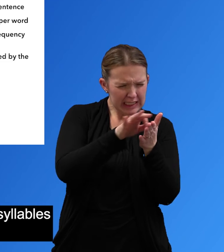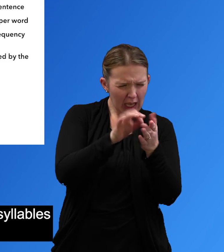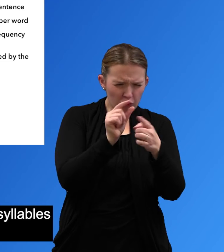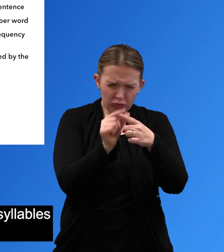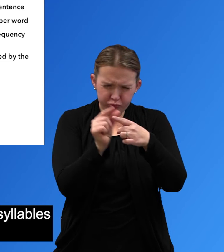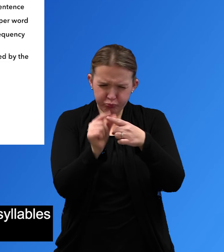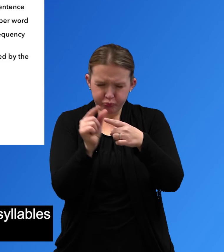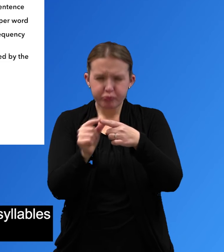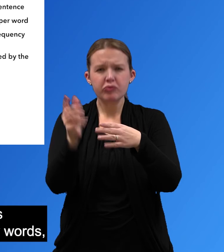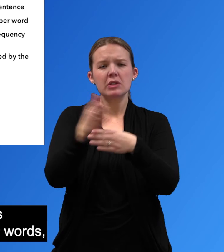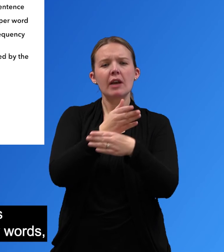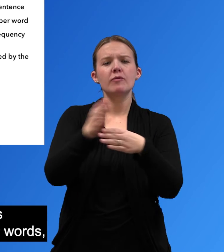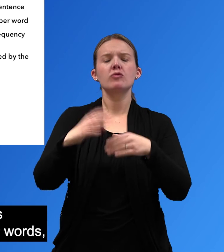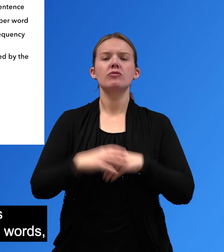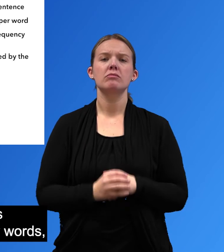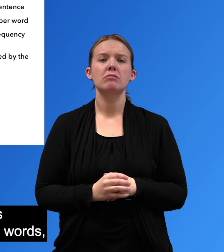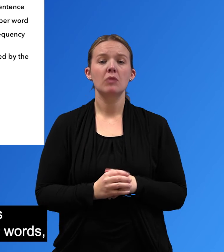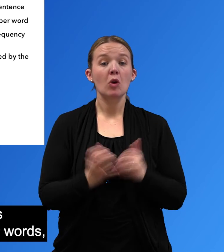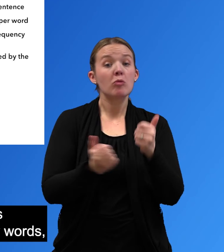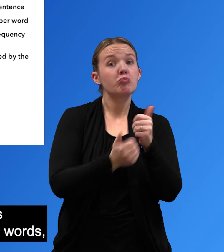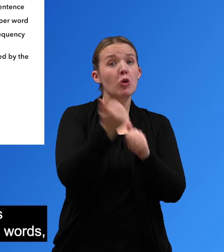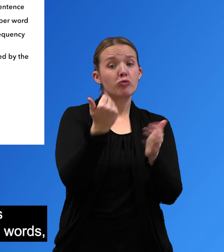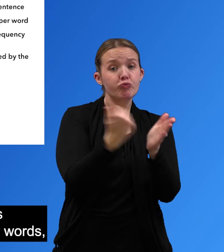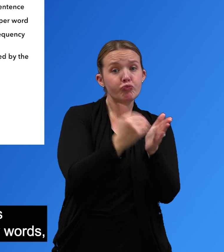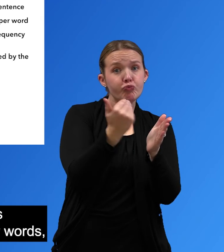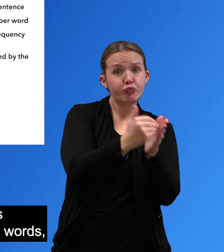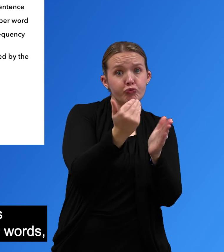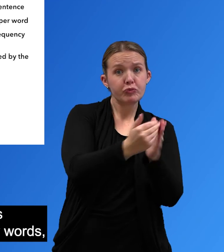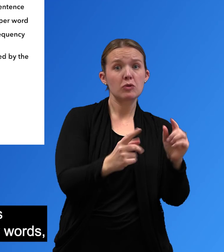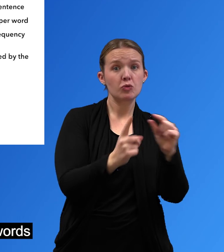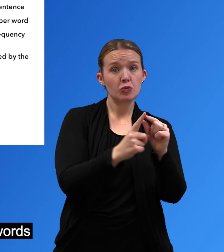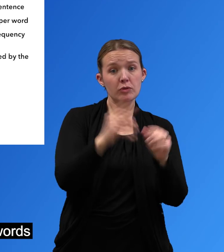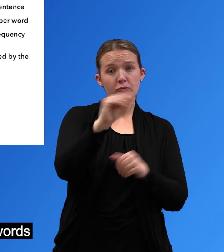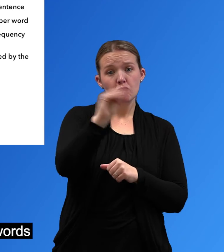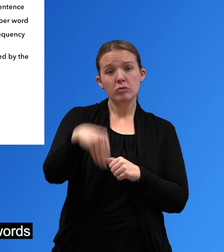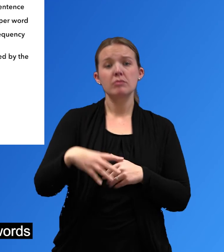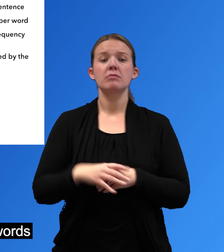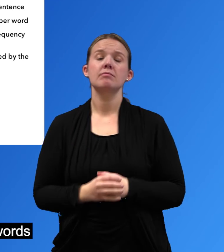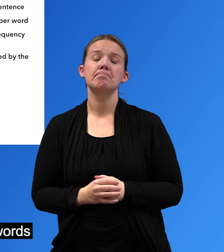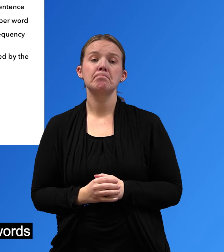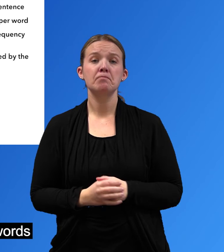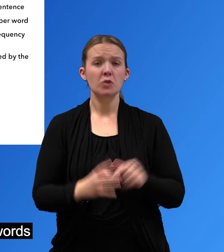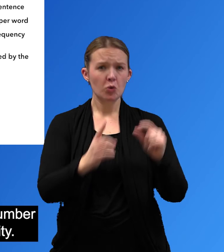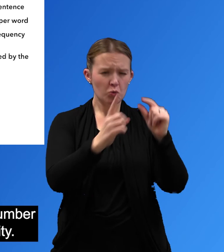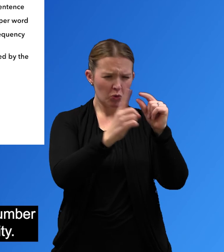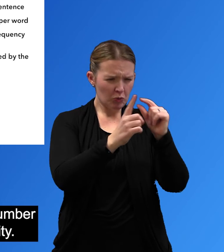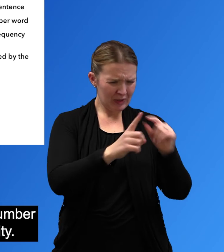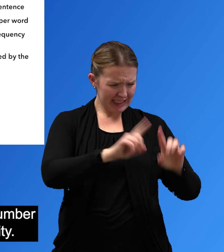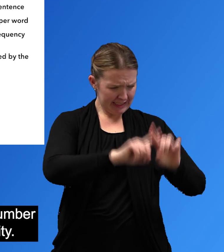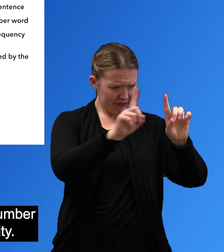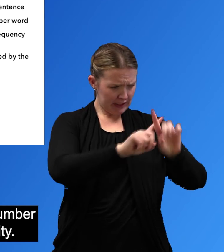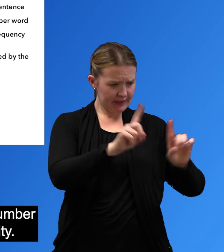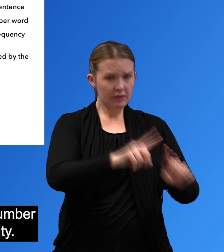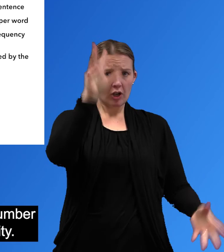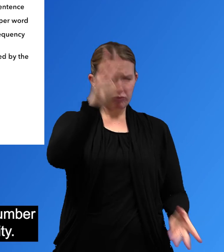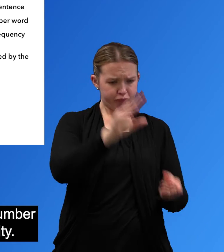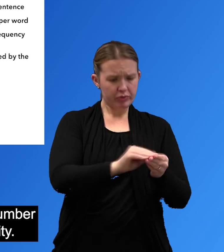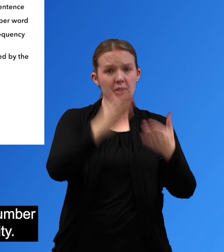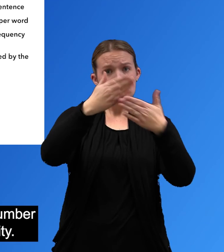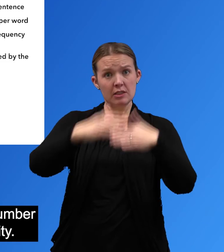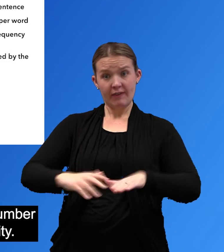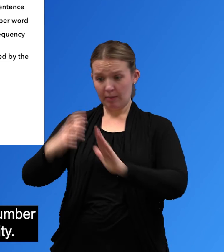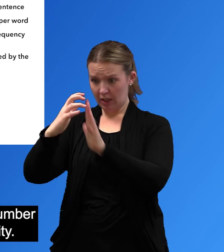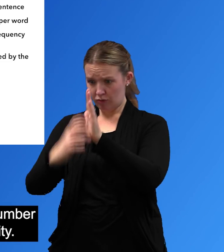word, percent of words that are high-frequency words, number of different words divided by the total number of